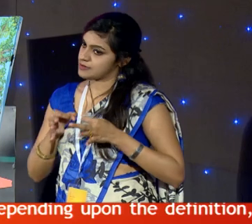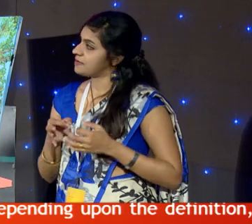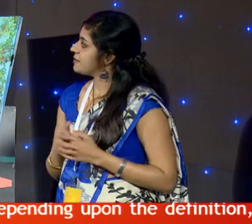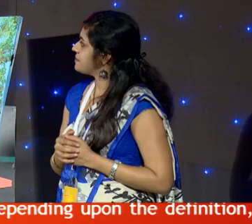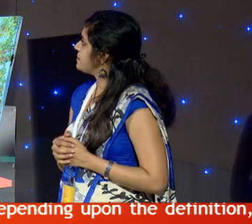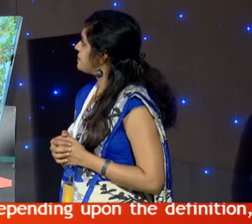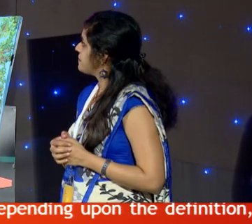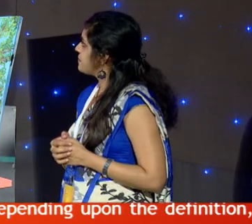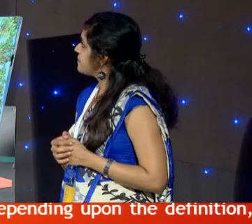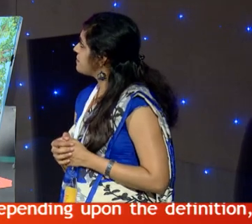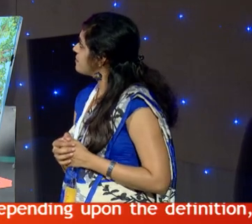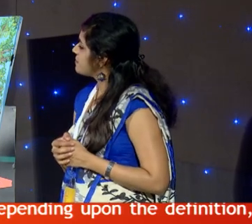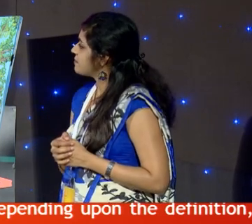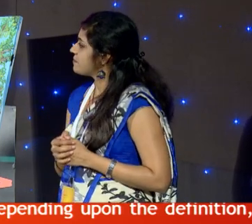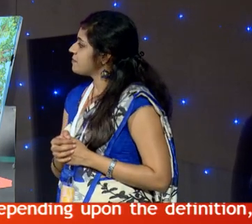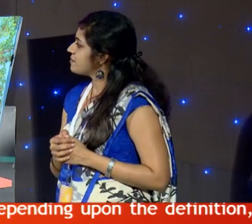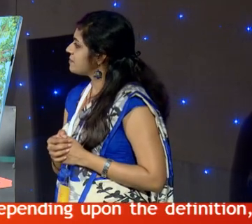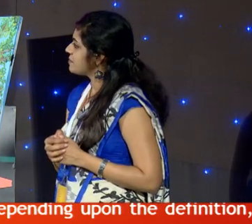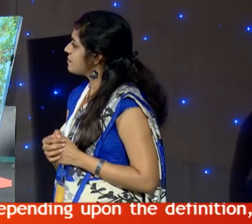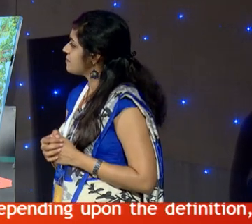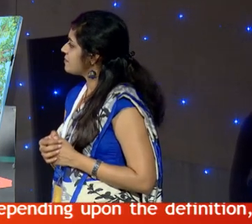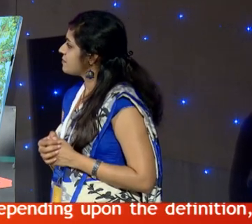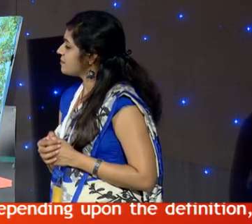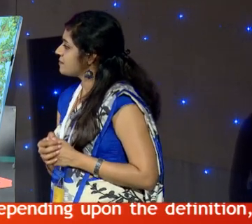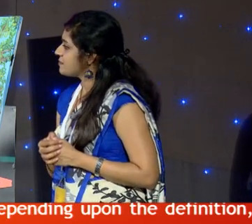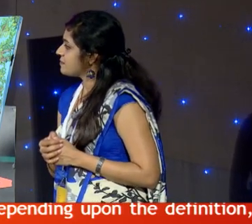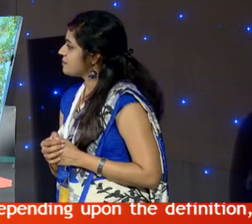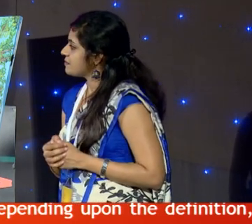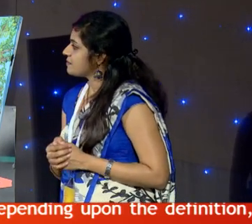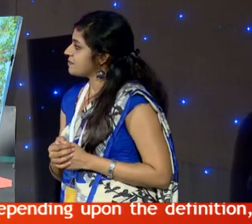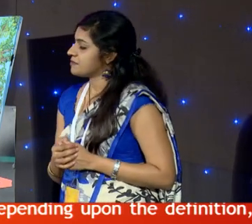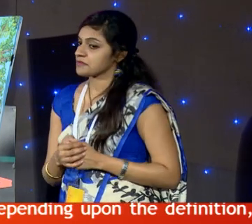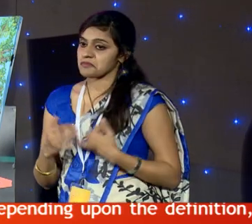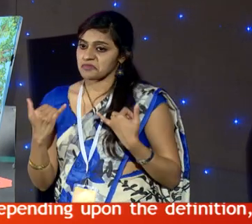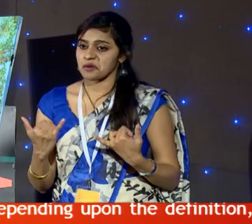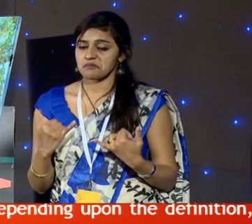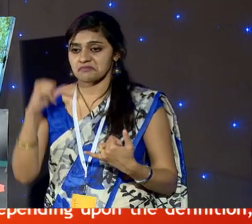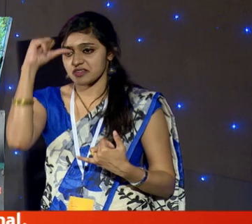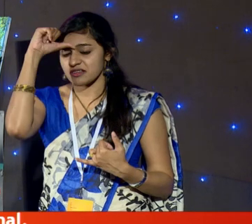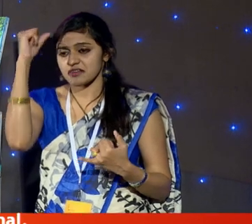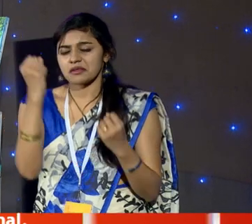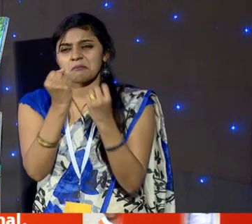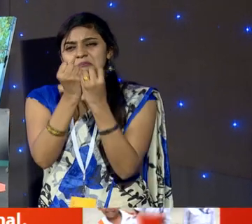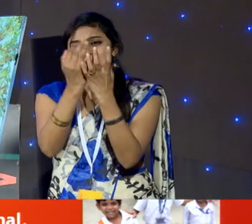is there is a large percentage of those who need to be educated. Next, please.